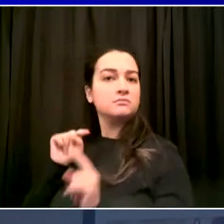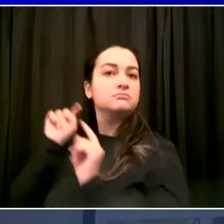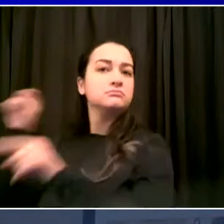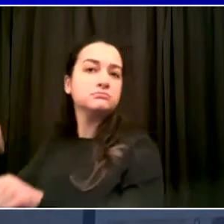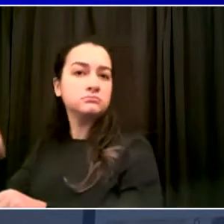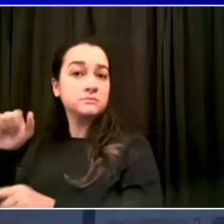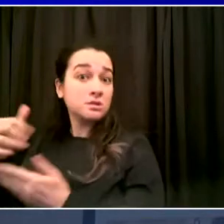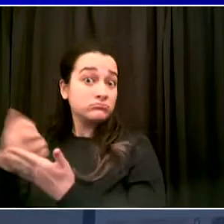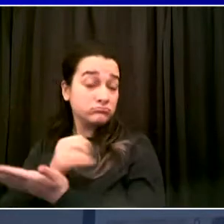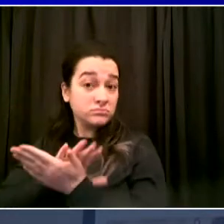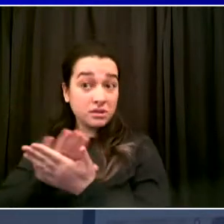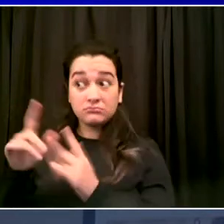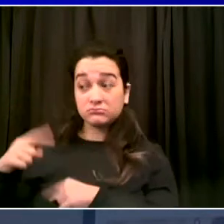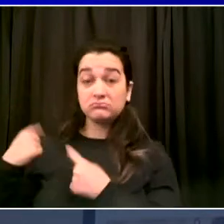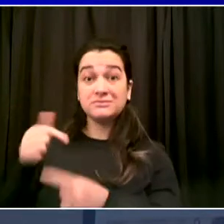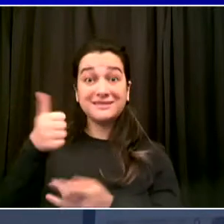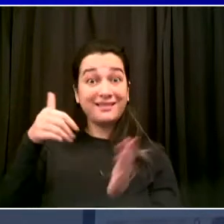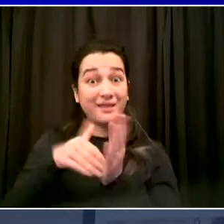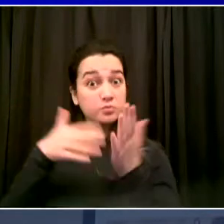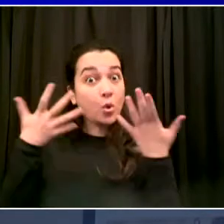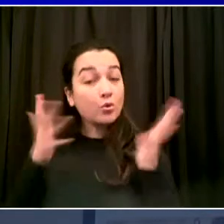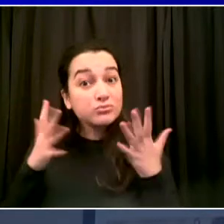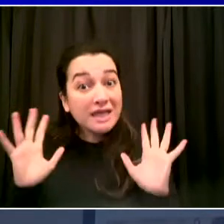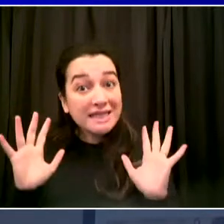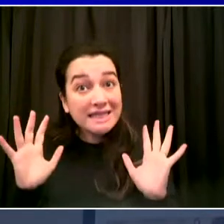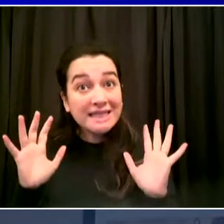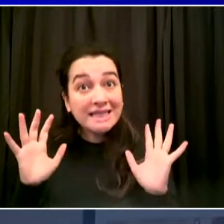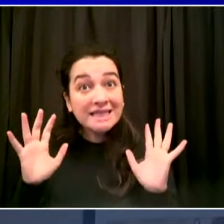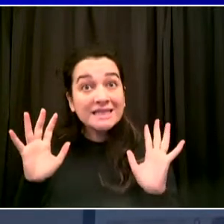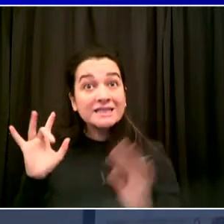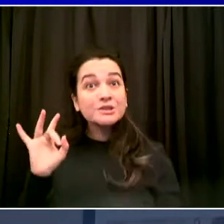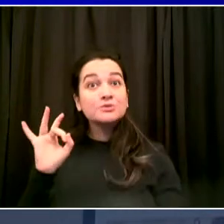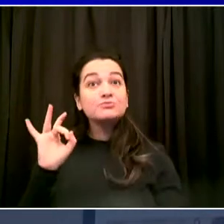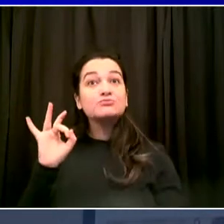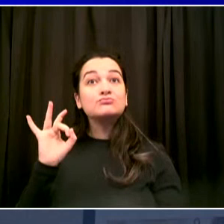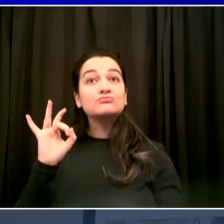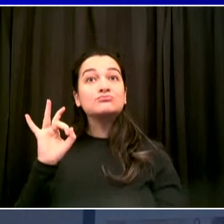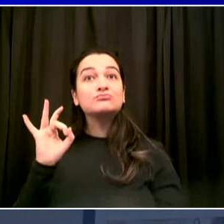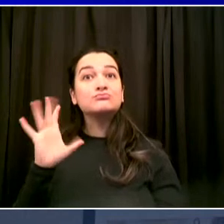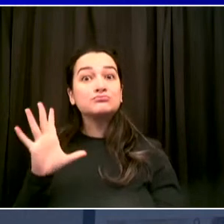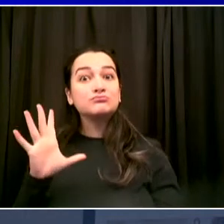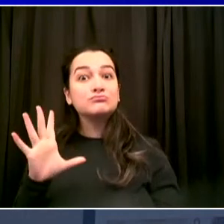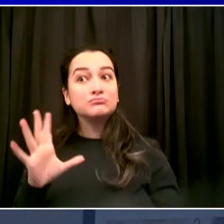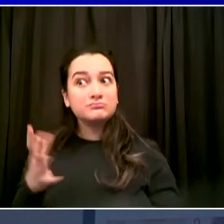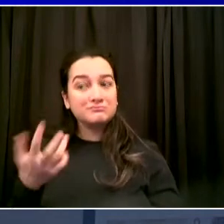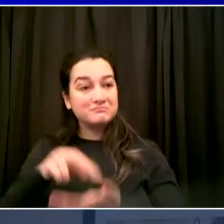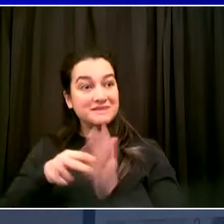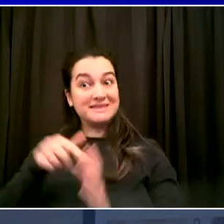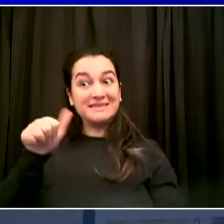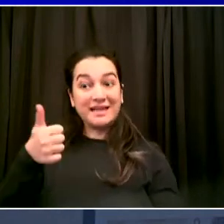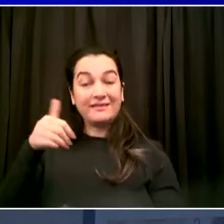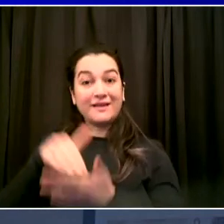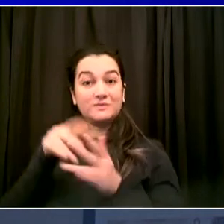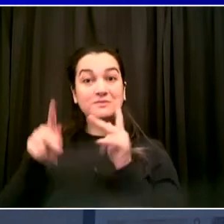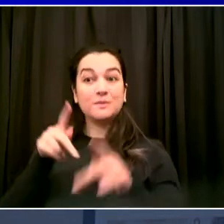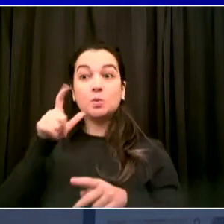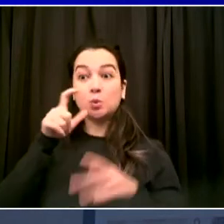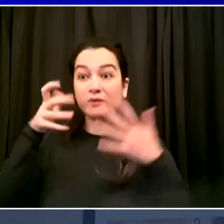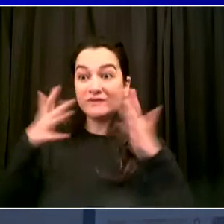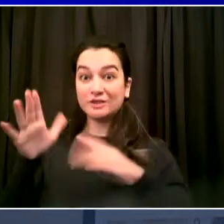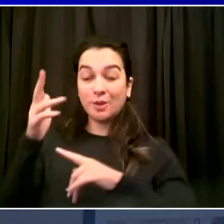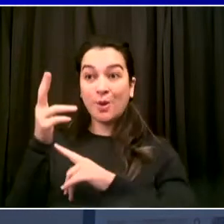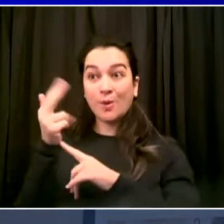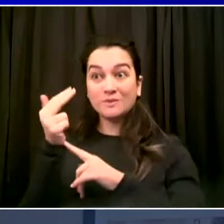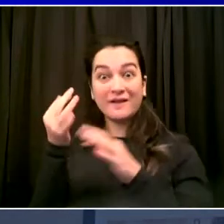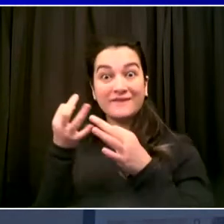they're safe. They're getting food. They're getting medicine. They're getting the help they need. They know their families are safe. So kudos to everyone at Test and Trace,